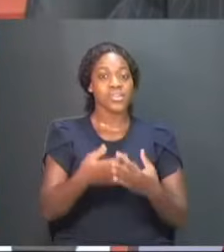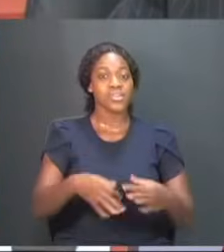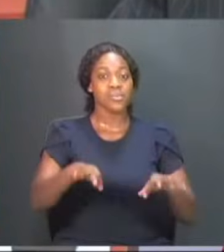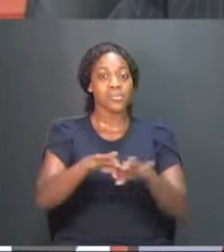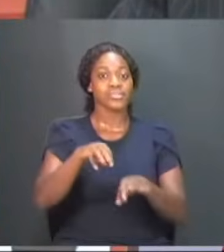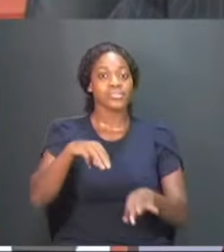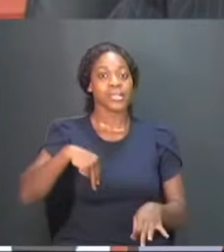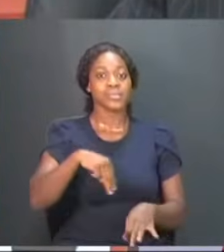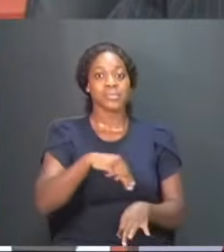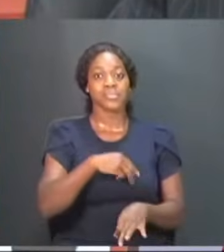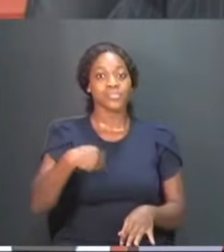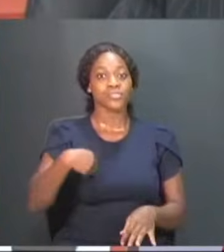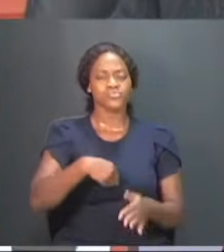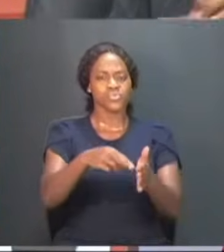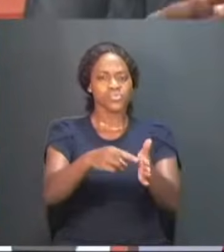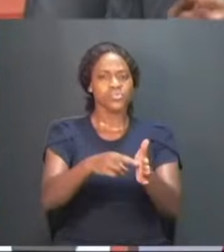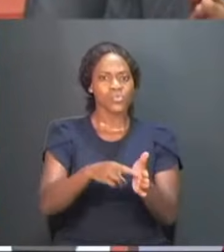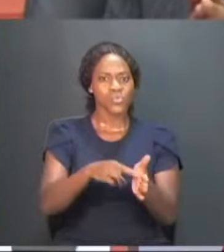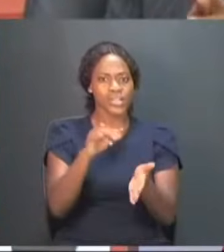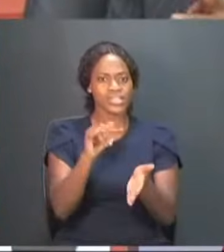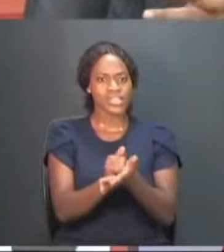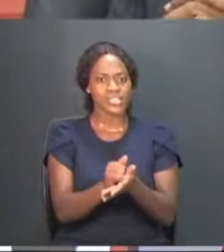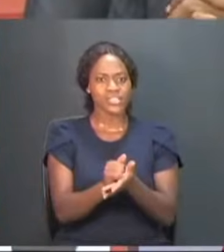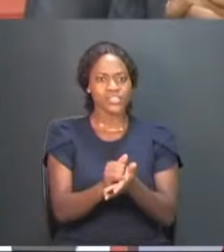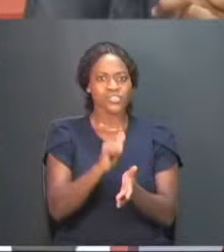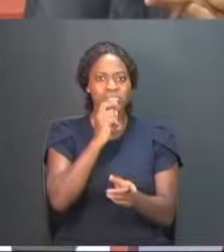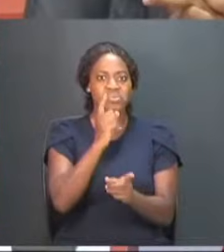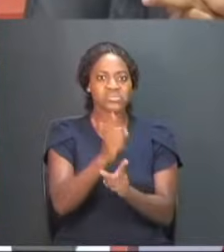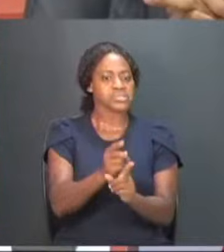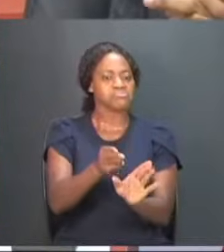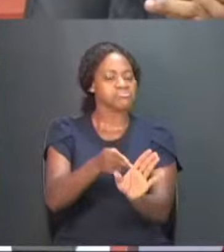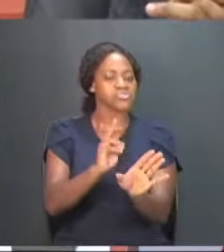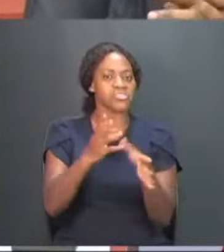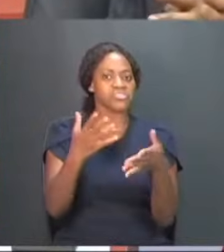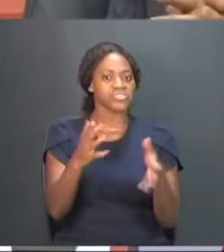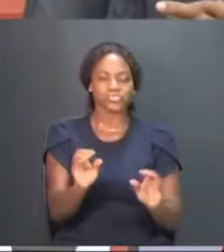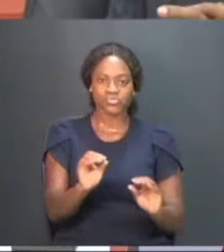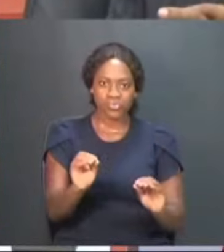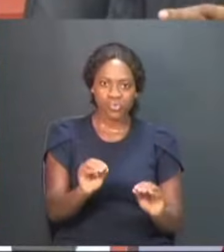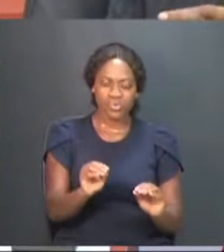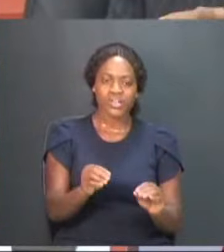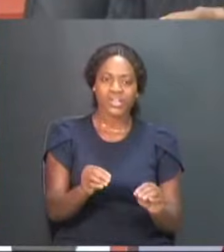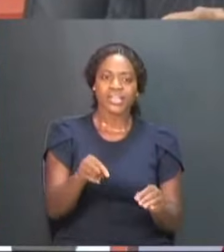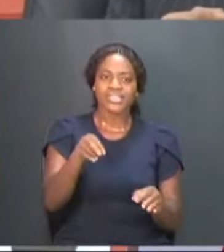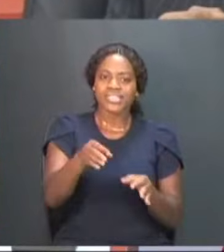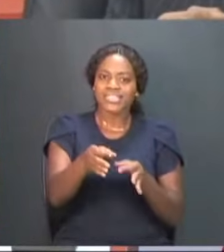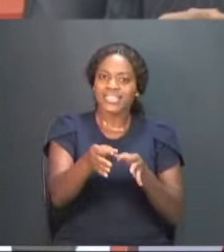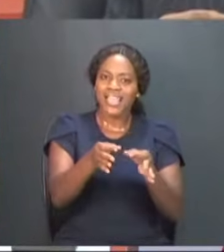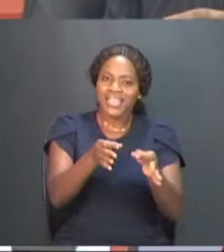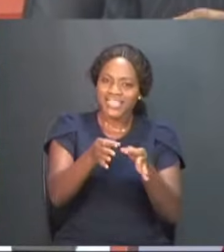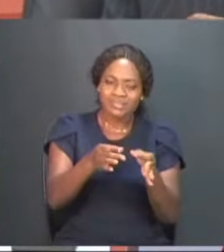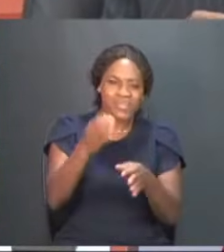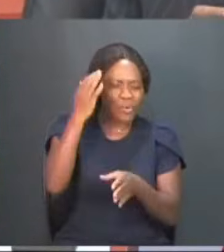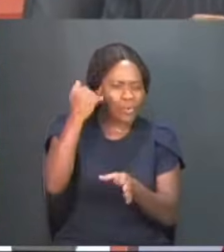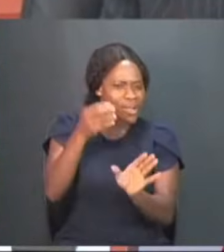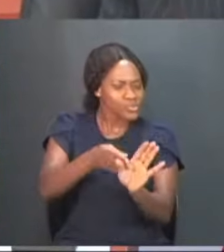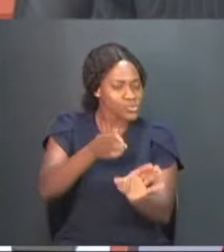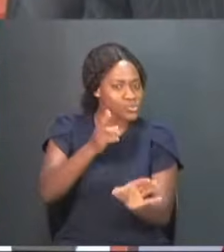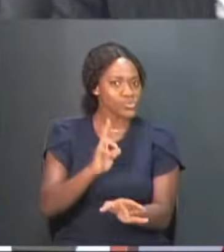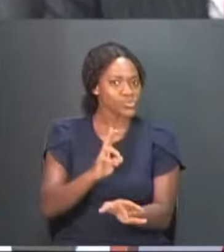are requesting of him that he wouldn't just come and withdraw. He must withdraw and profess reasons why he's